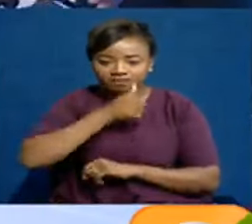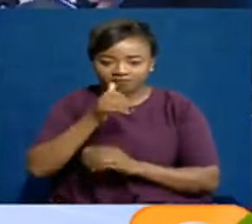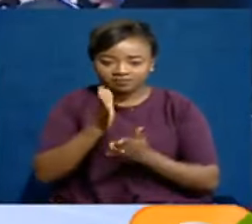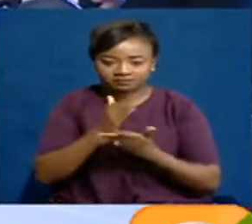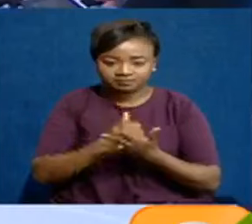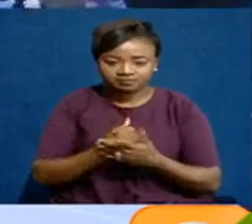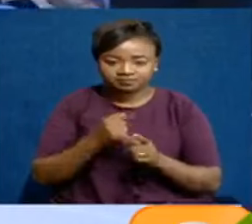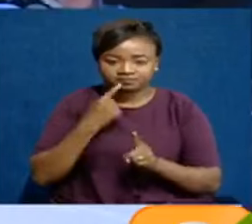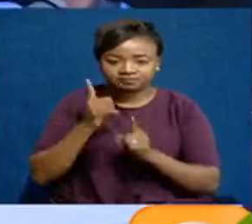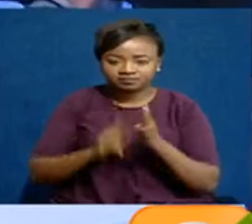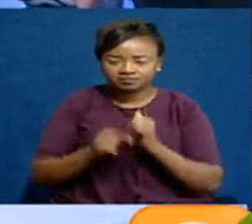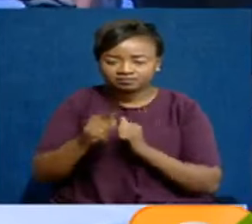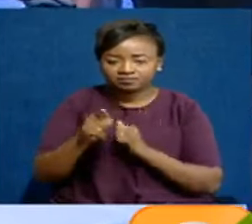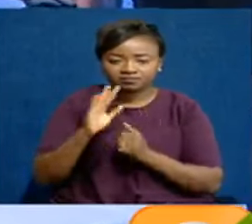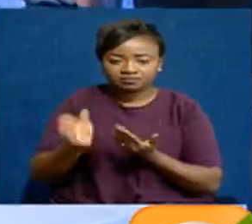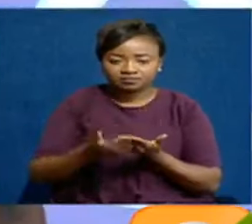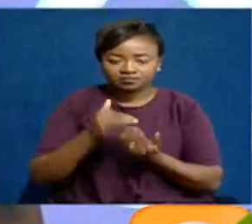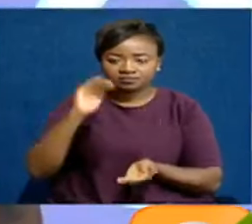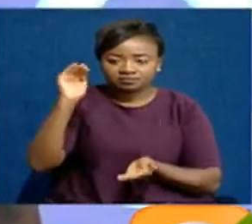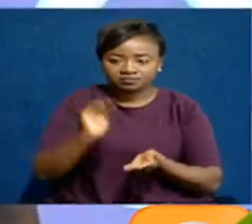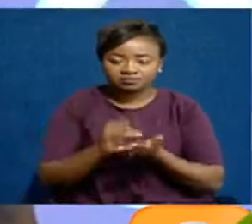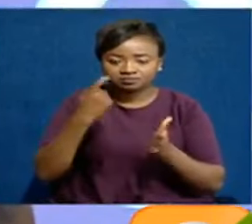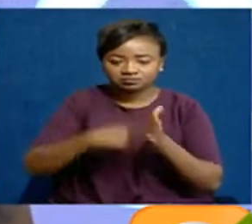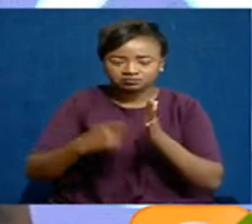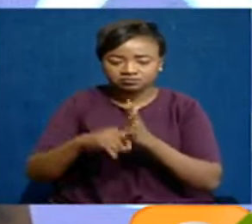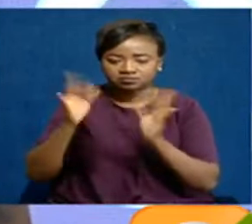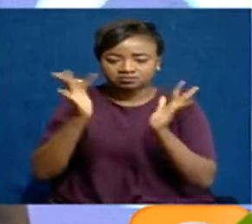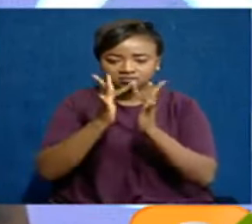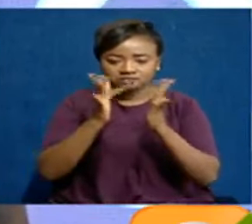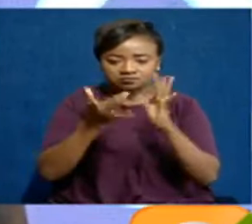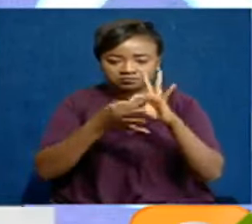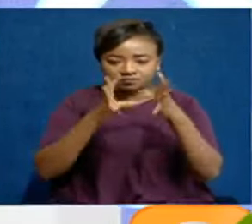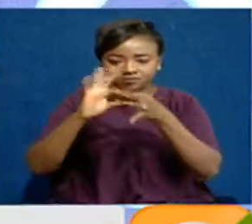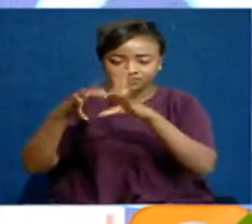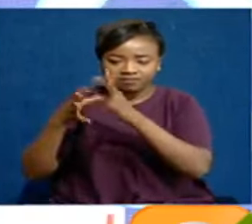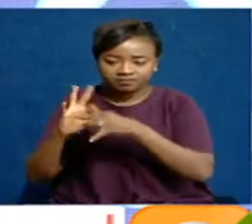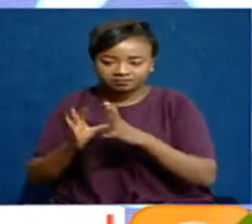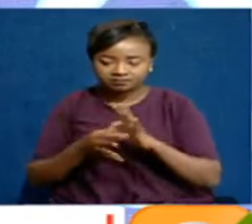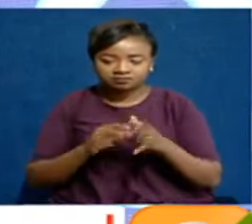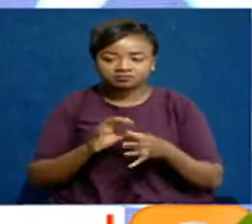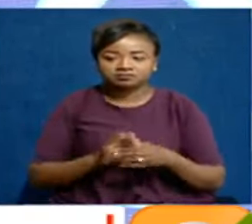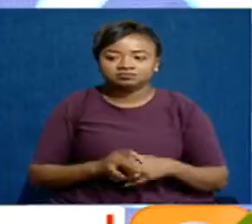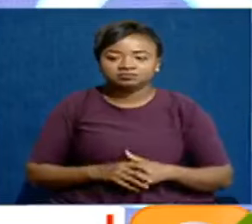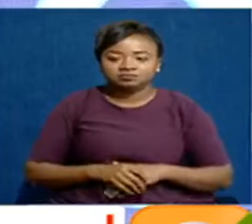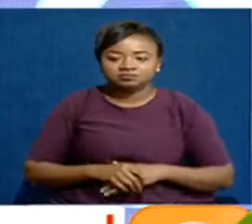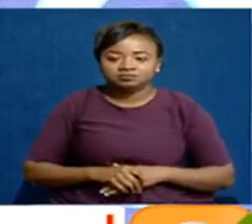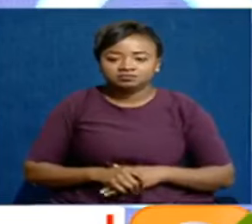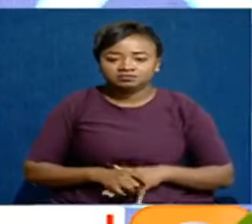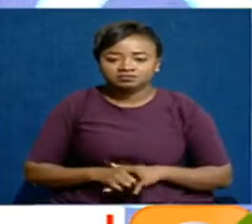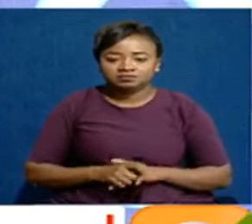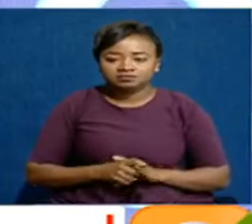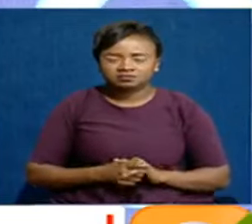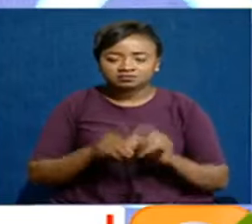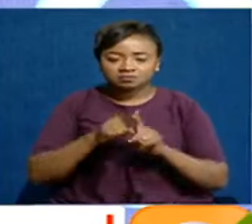will lower the cost of internet connectivity. Implementing Kenya's digital transition to a digital economy rests fully on